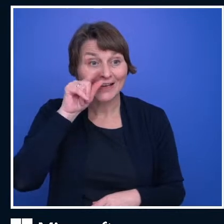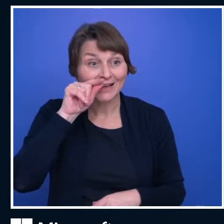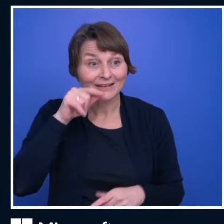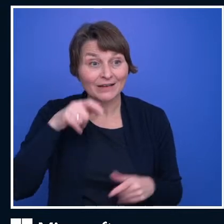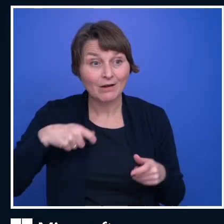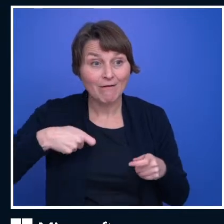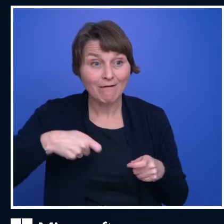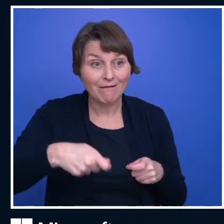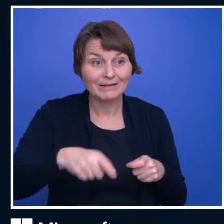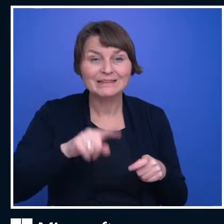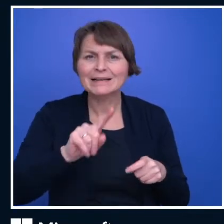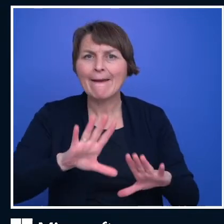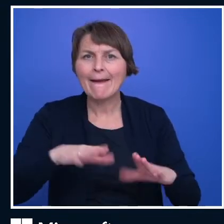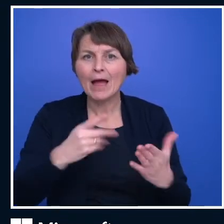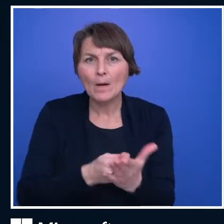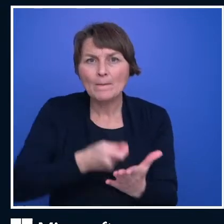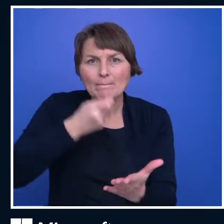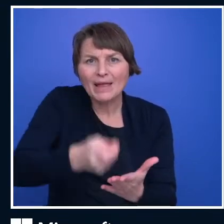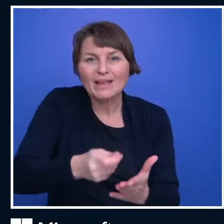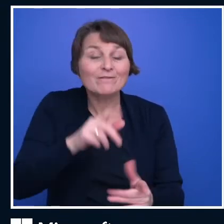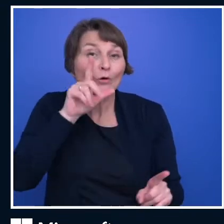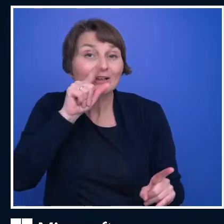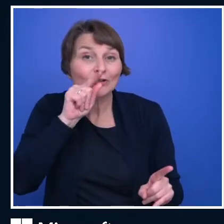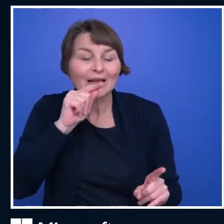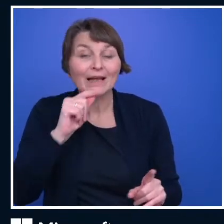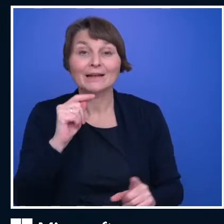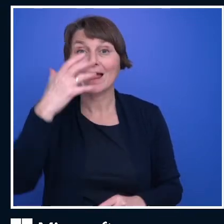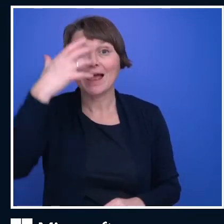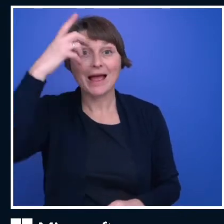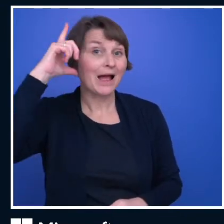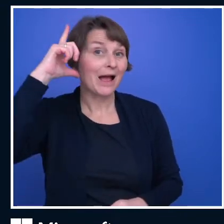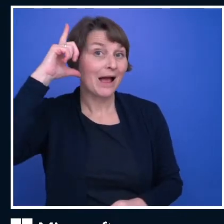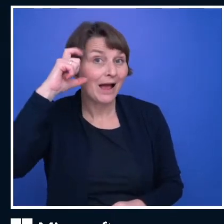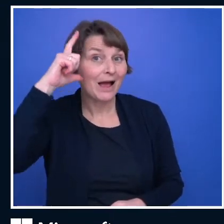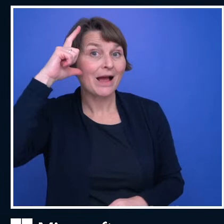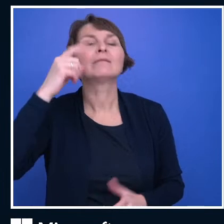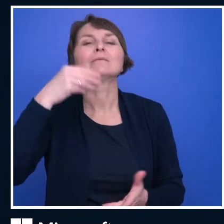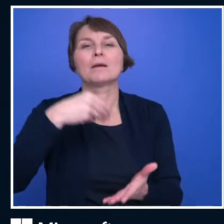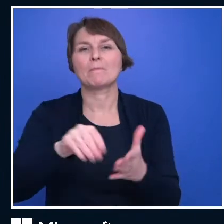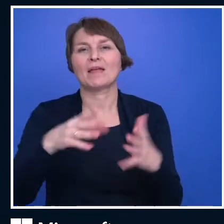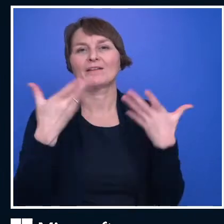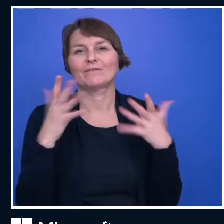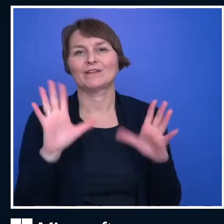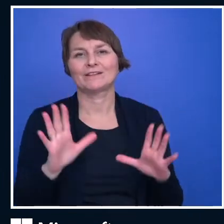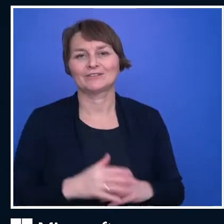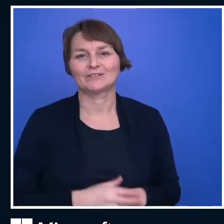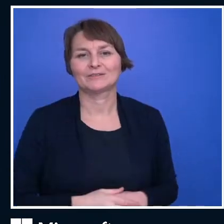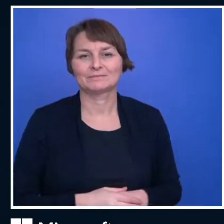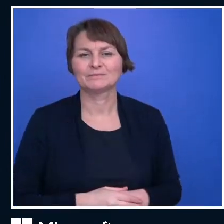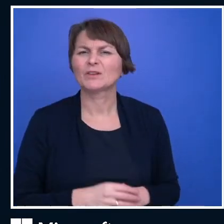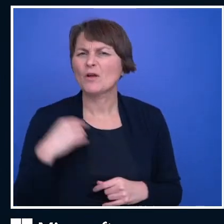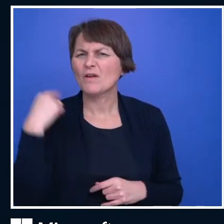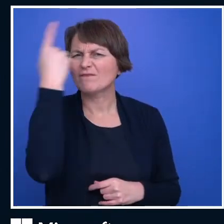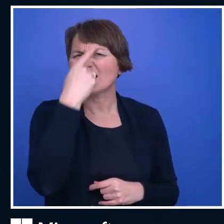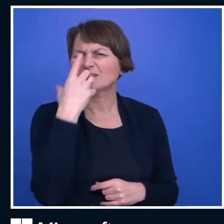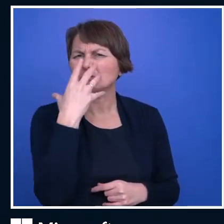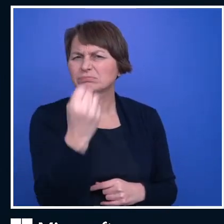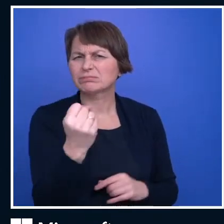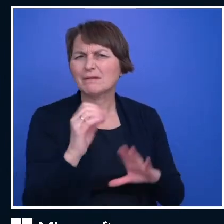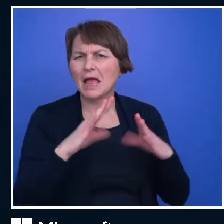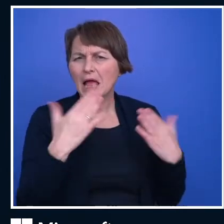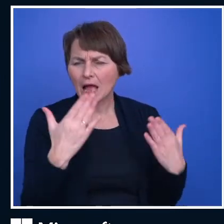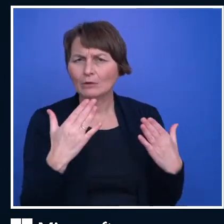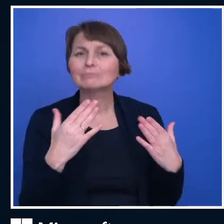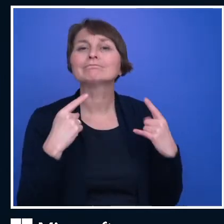So facial recognition is defined as the technology capable of verifying or identifying a person from a digital image